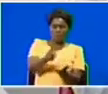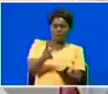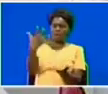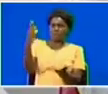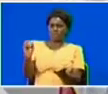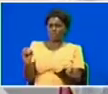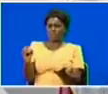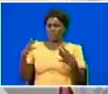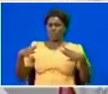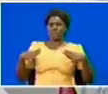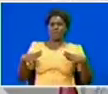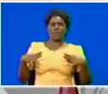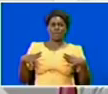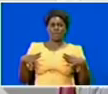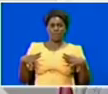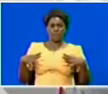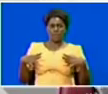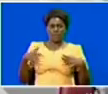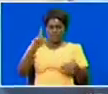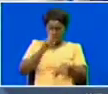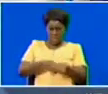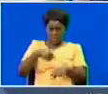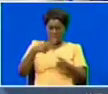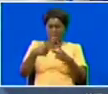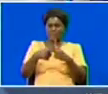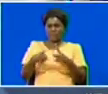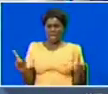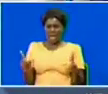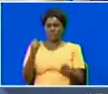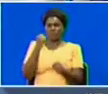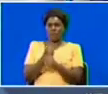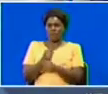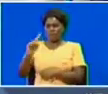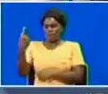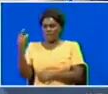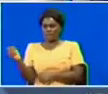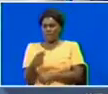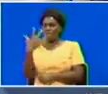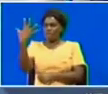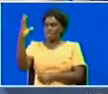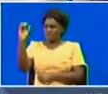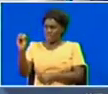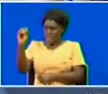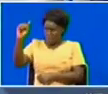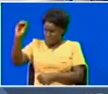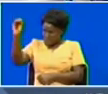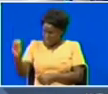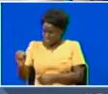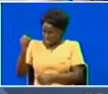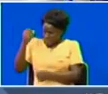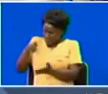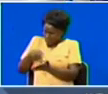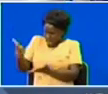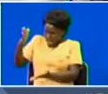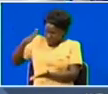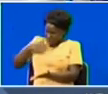will go to Starehe. As soon as you start work? First month, first 50% day will be of here. My salary. Yeah. And then you normally get a